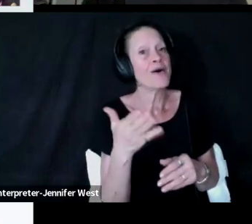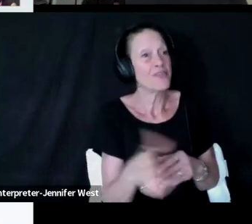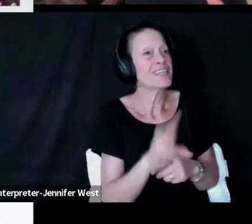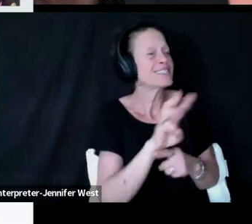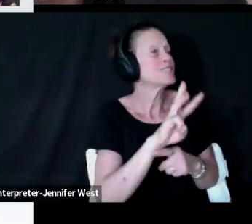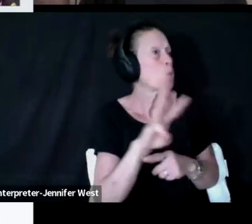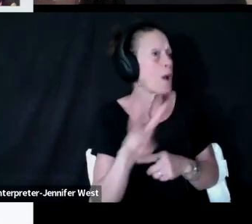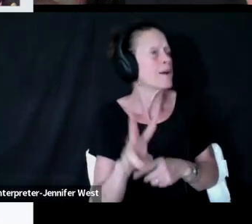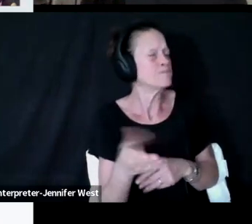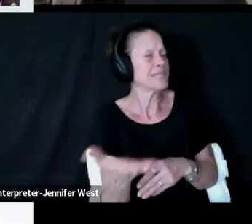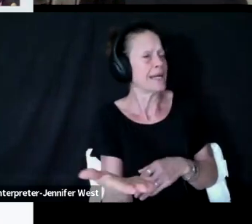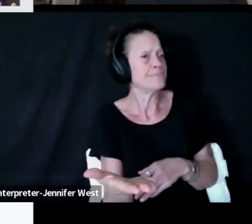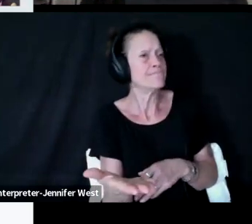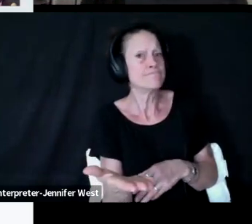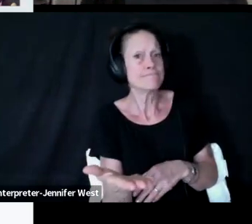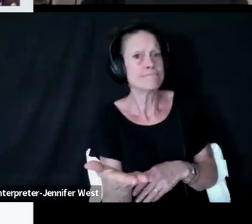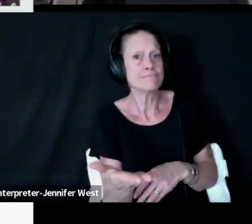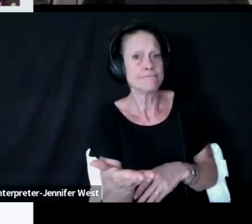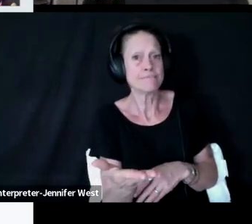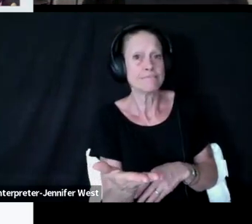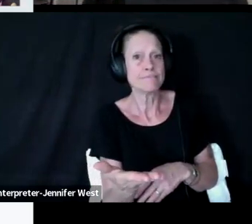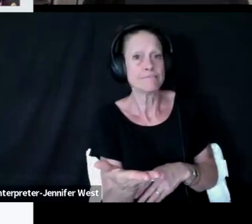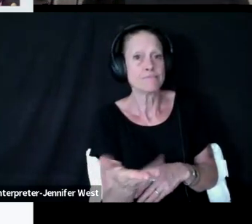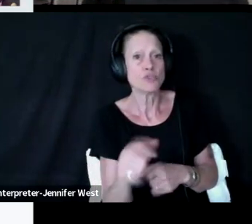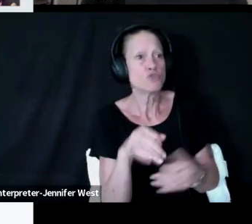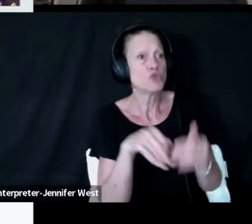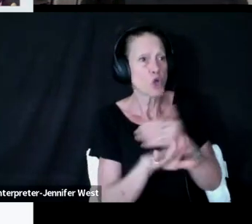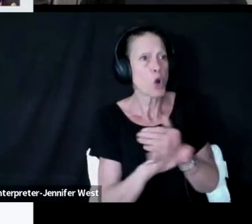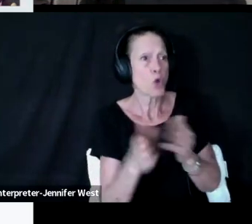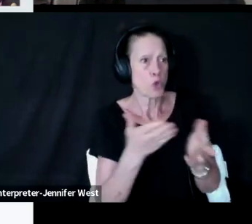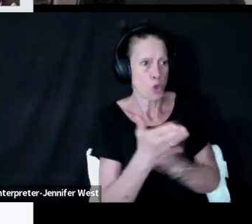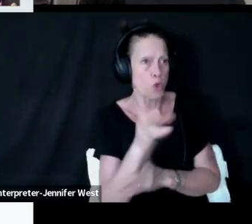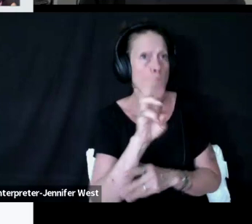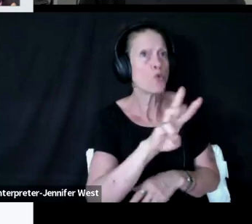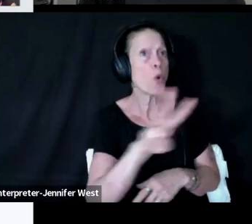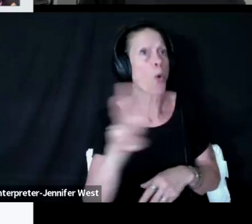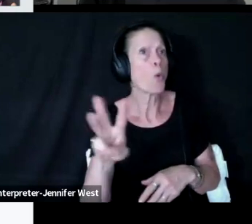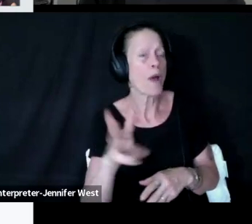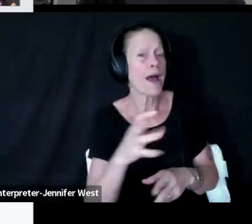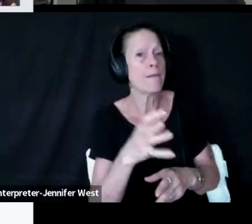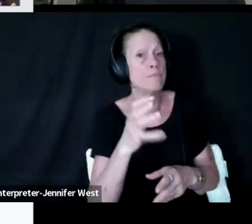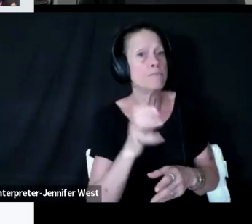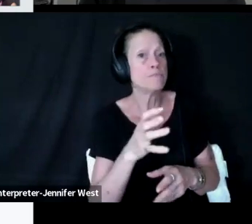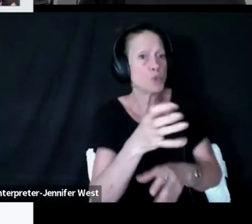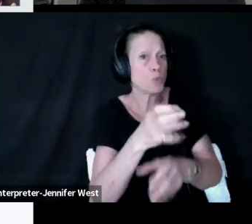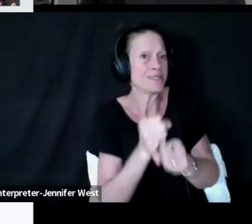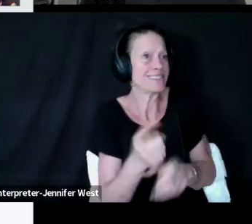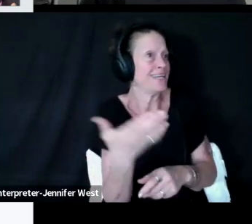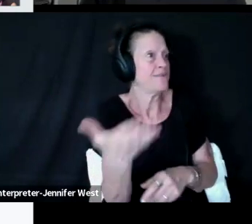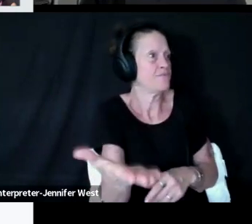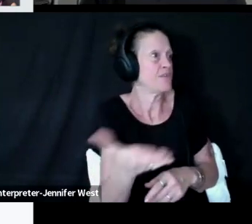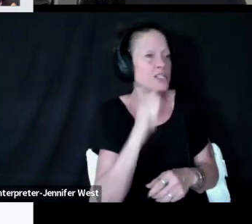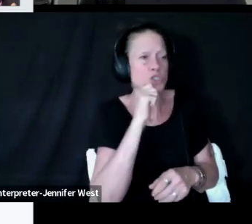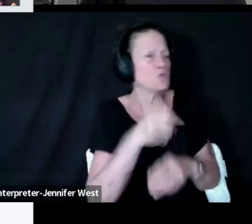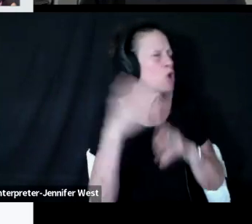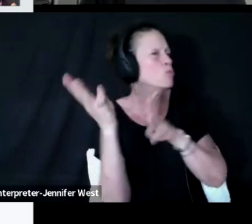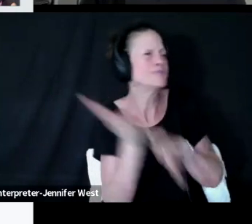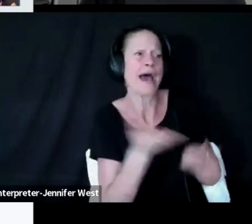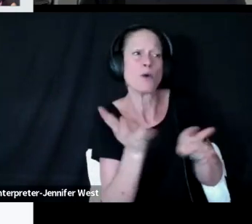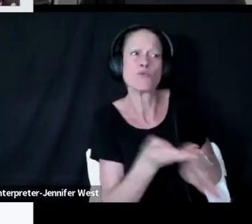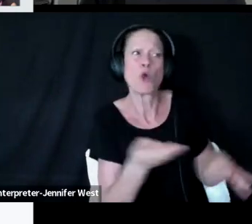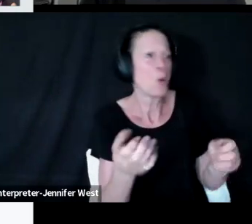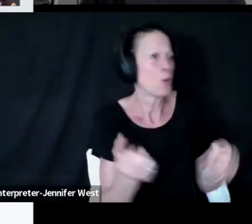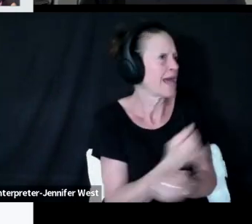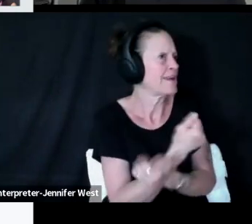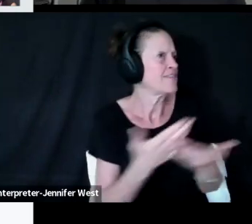website basically. So you're going to go out to the web to get it. There's no specific software that you're going to download or anything. You're just going